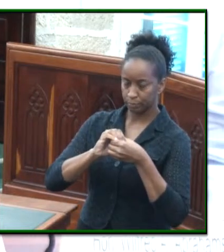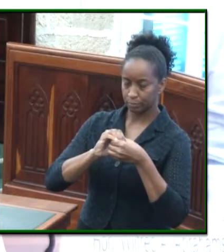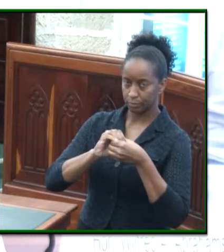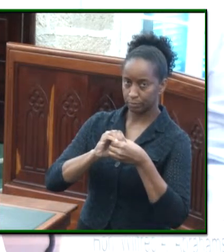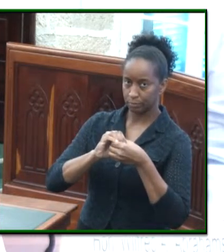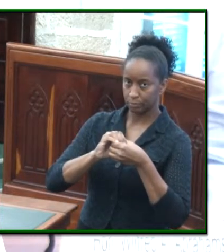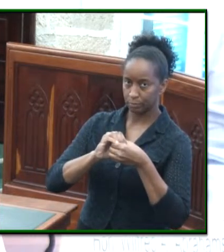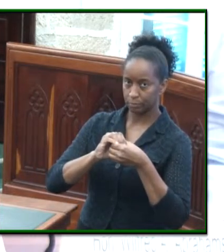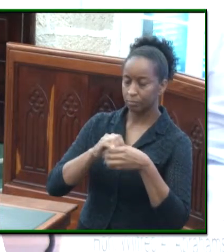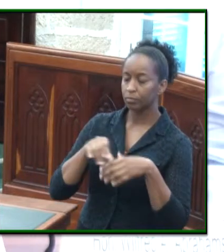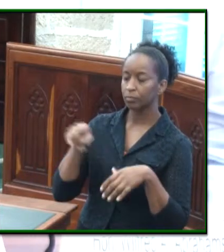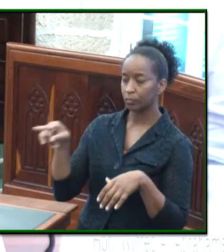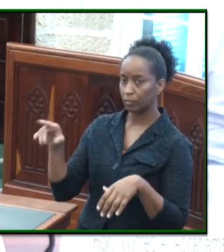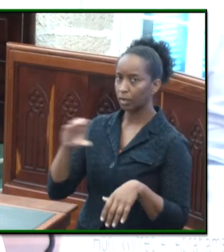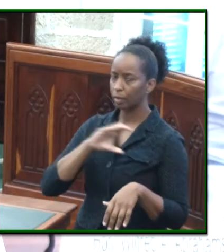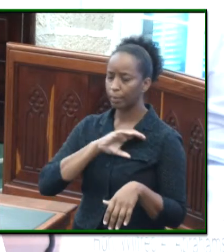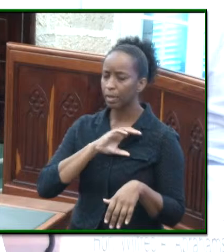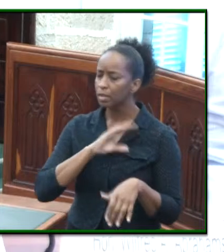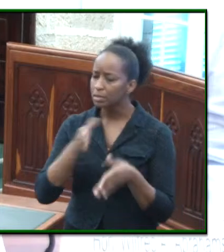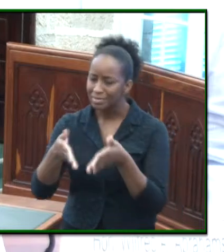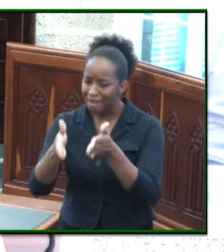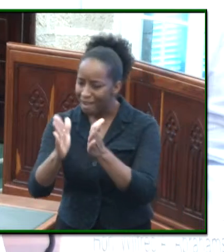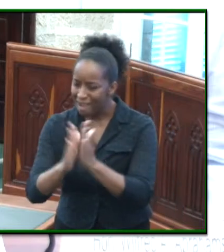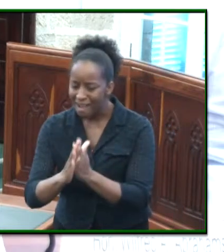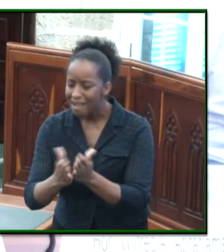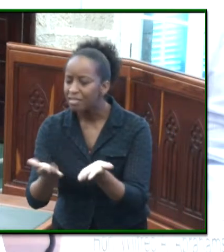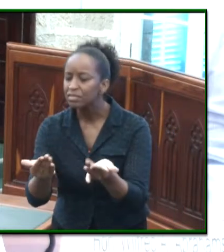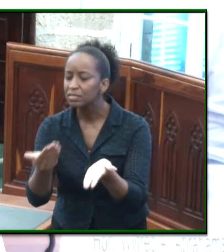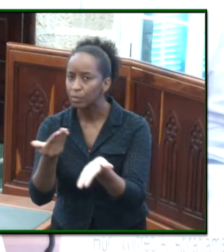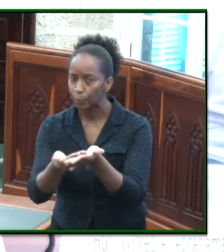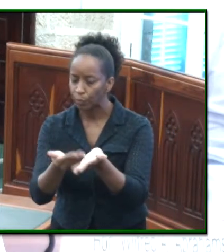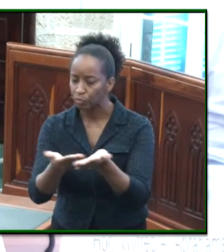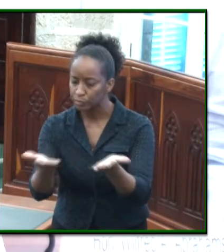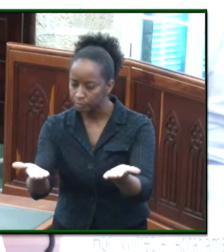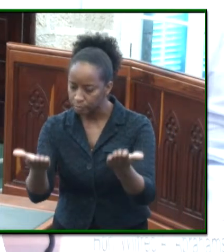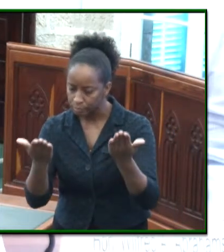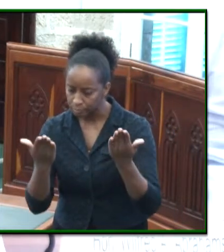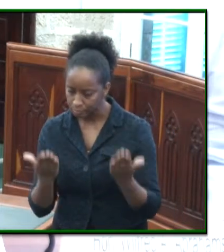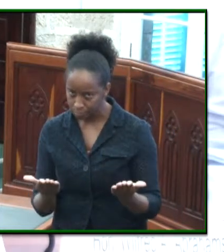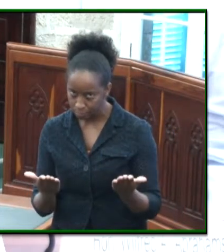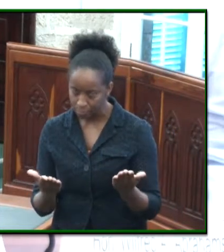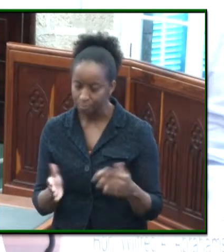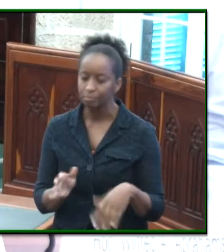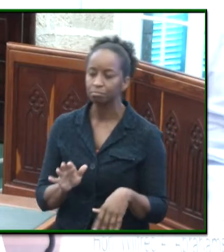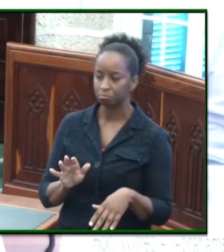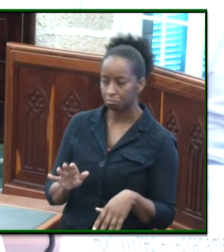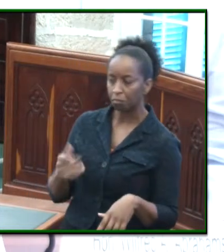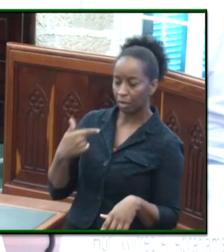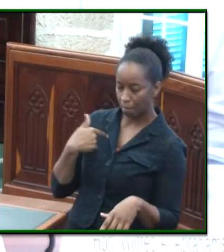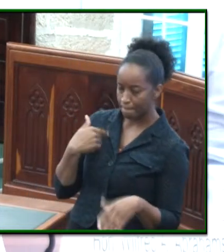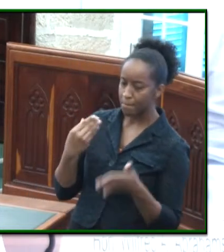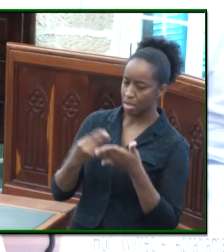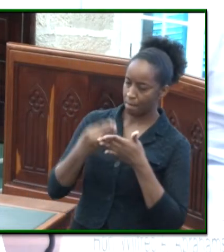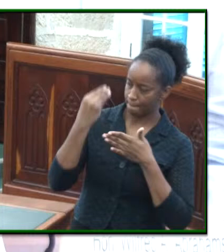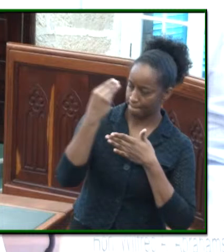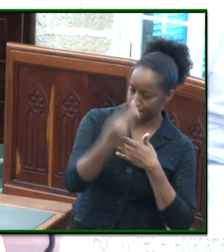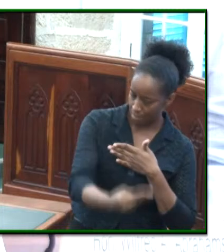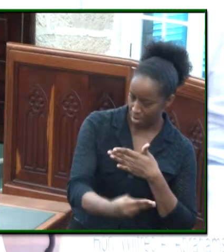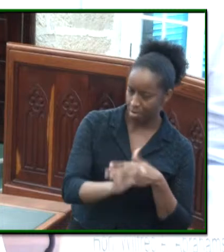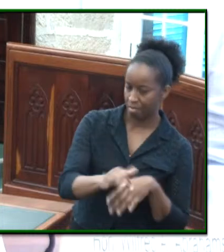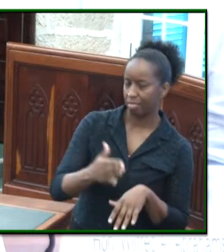satisfy a police officer that he is in lawful possession of the agricultural products, is guilty of